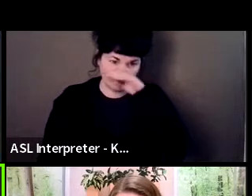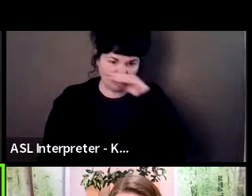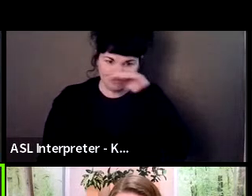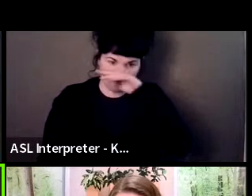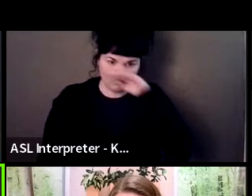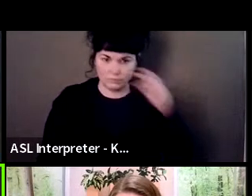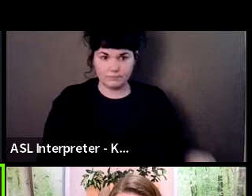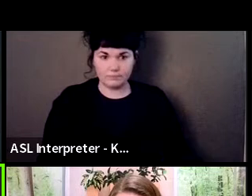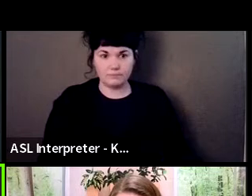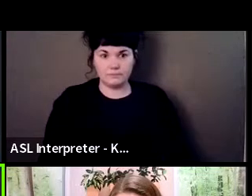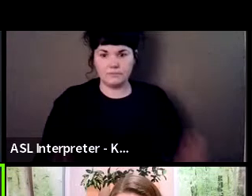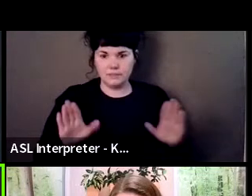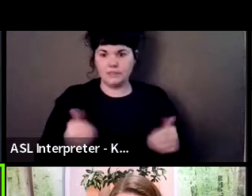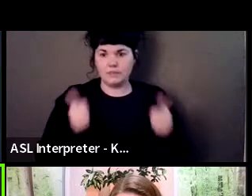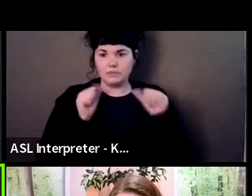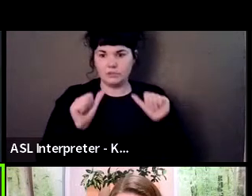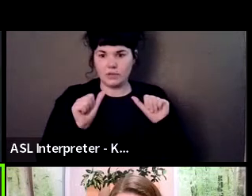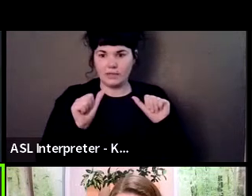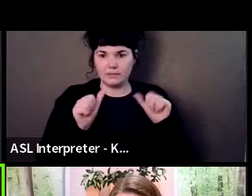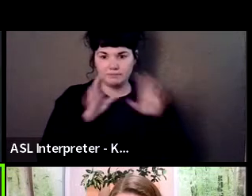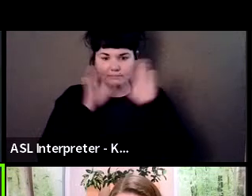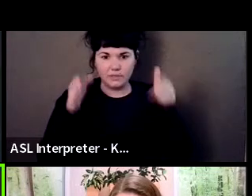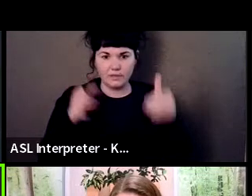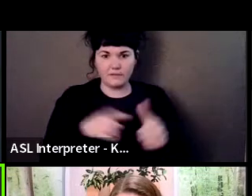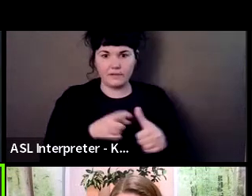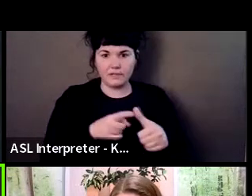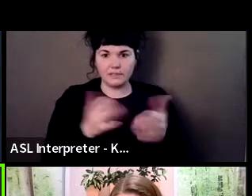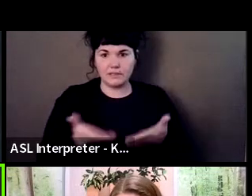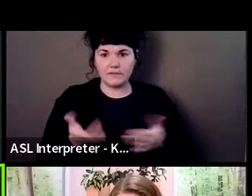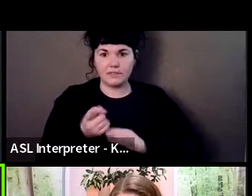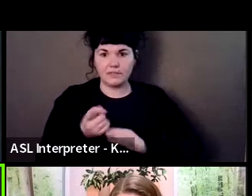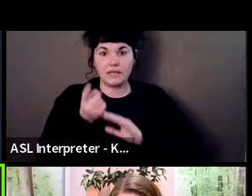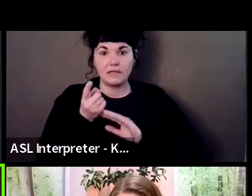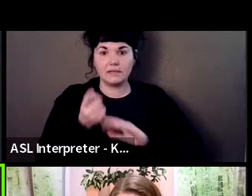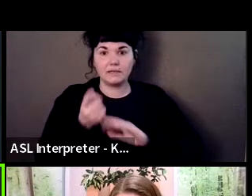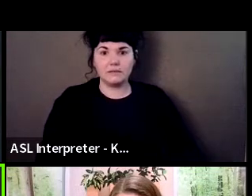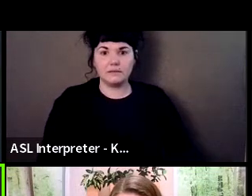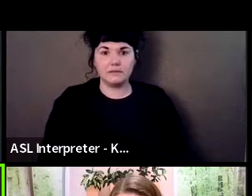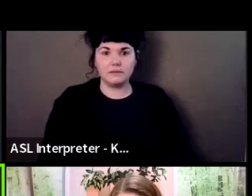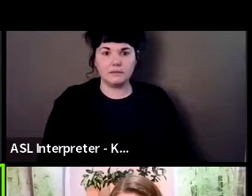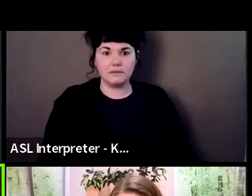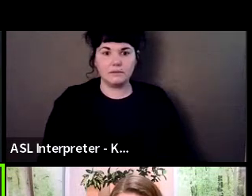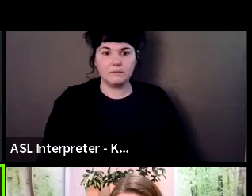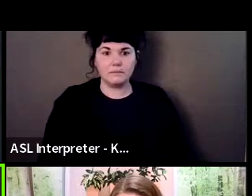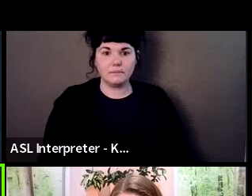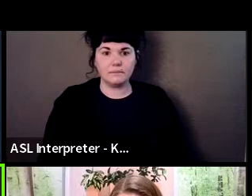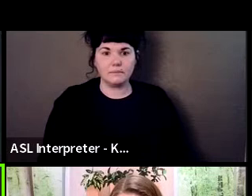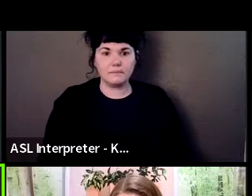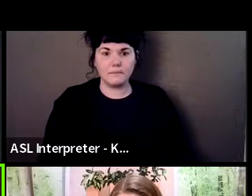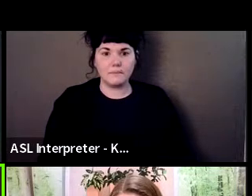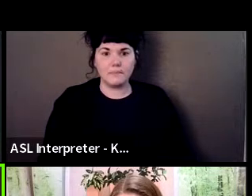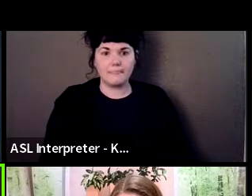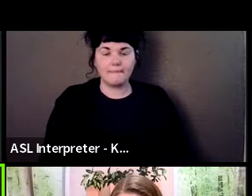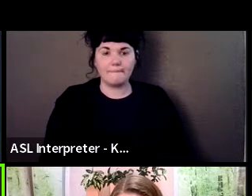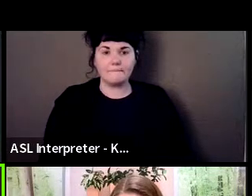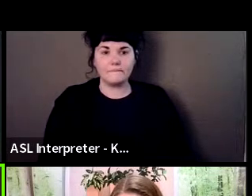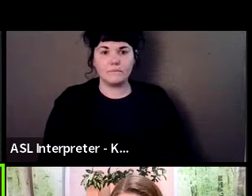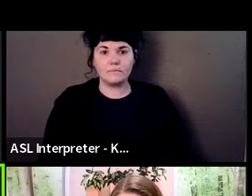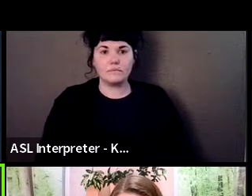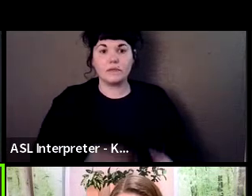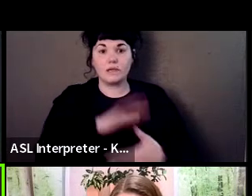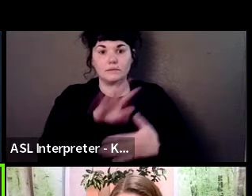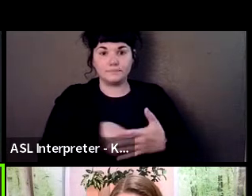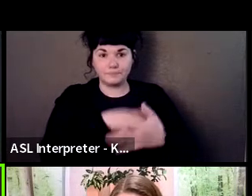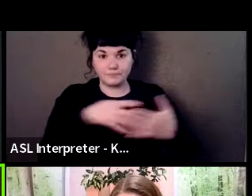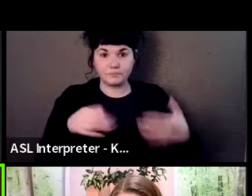Let me get my bearings straight here for a second. All right, next on our agenda is unfinished business, agenda item 5A, which is the league's